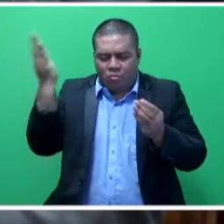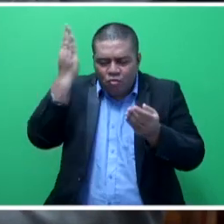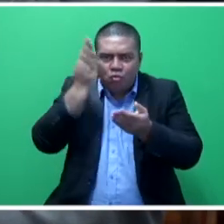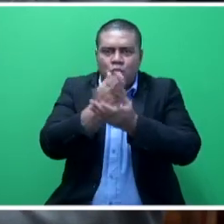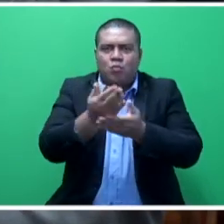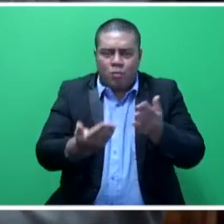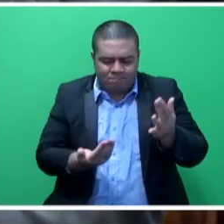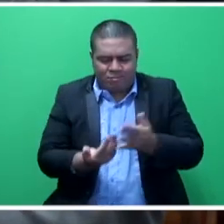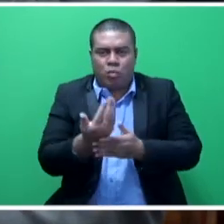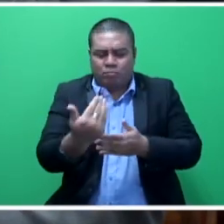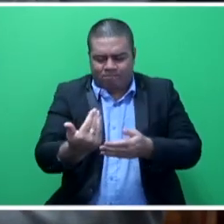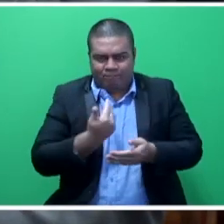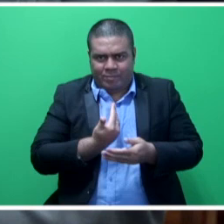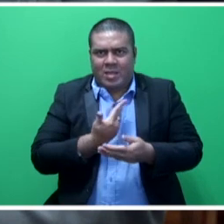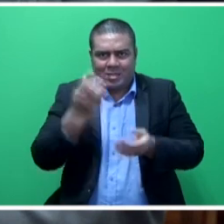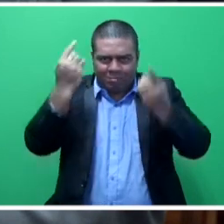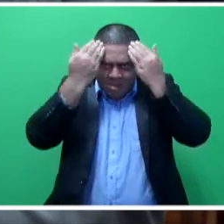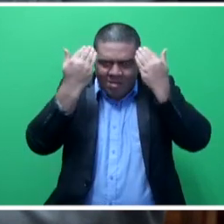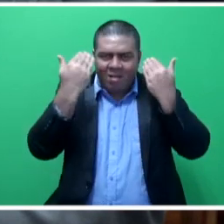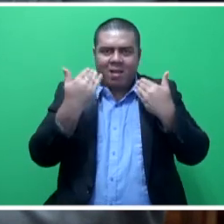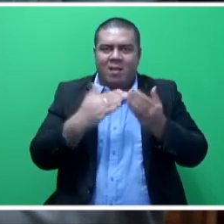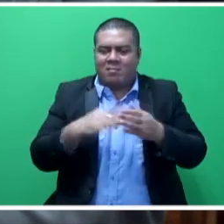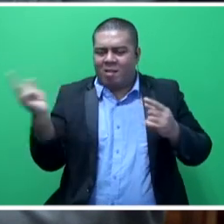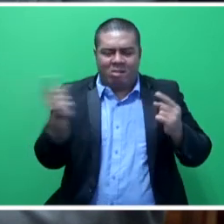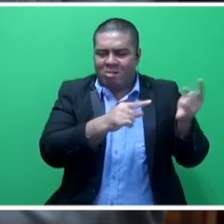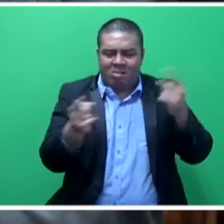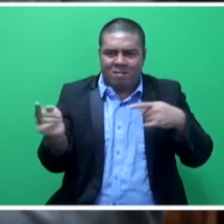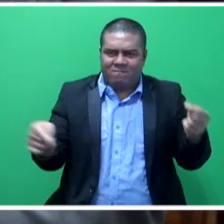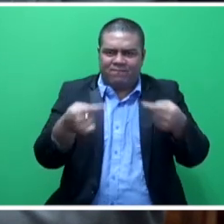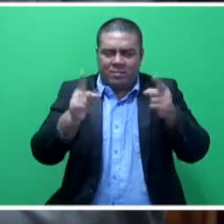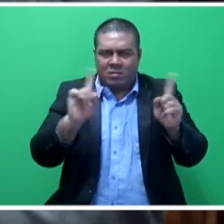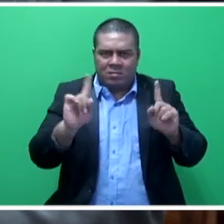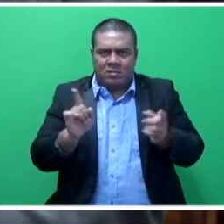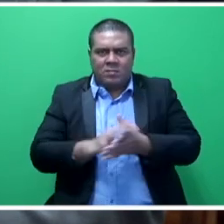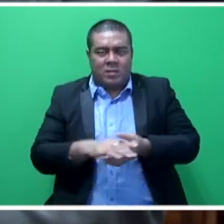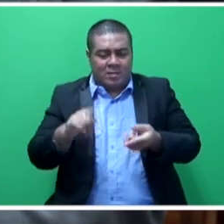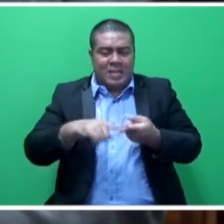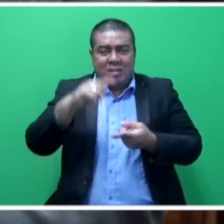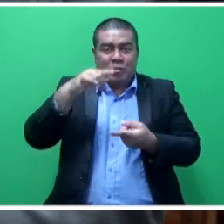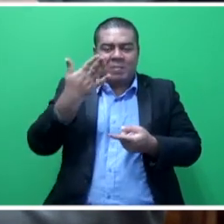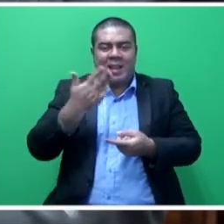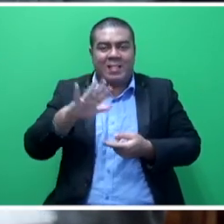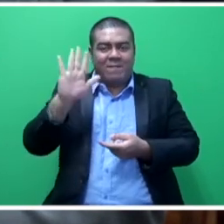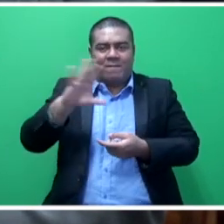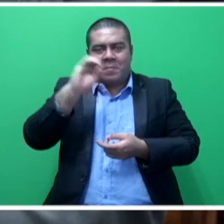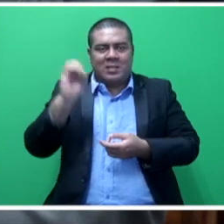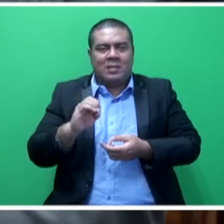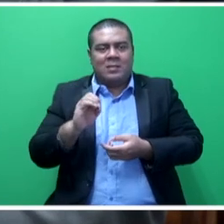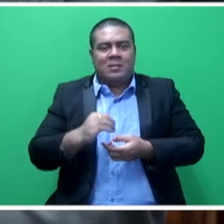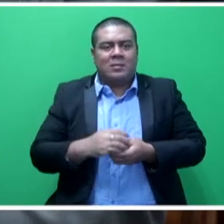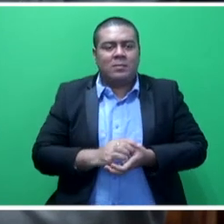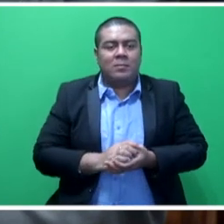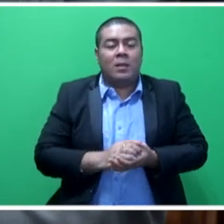Government. Its budgetary allocation of 20.6 million is an increase by 95%. Mr.